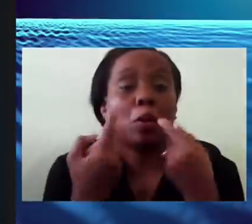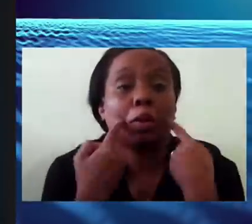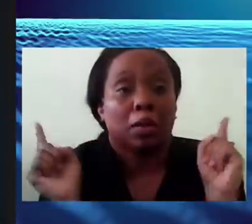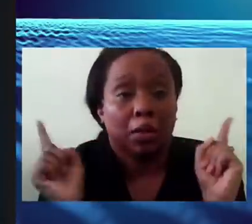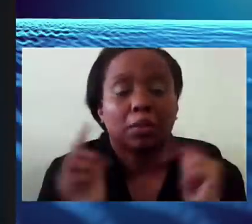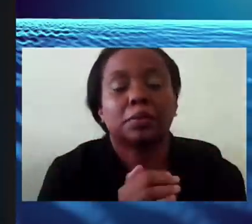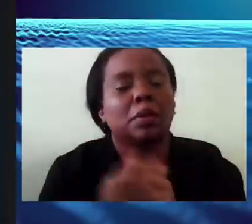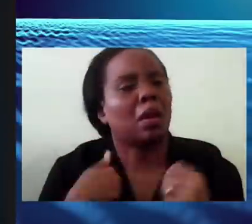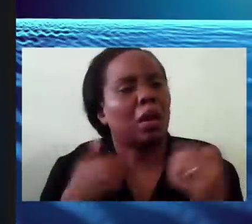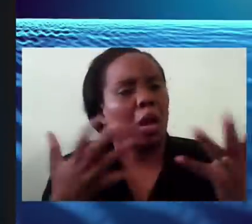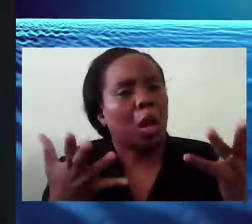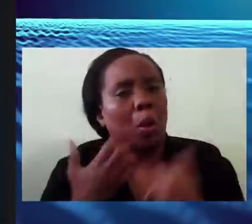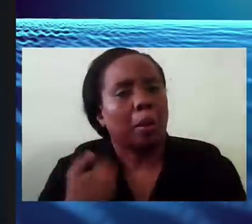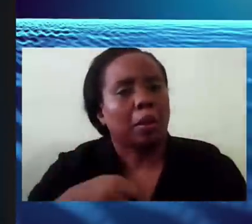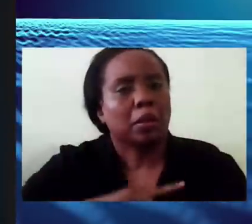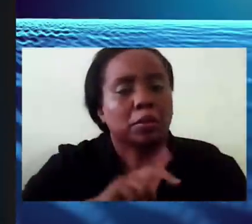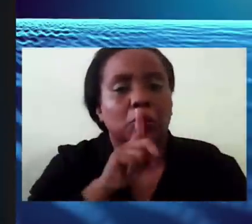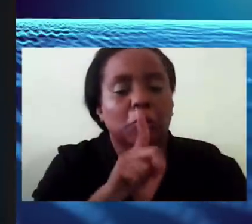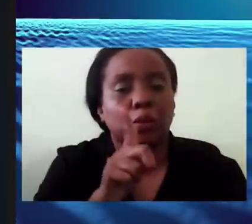this, I just ask us please to